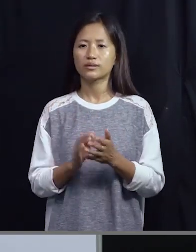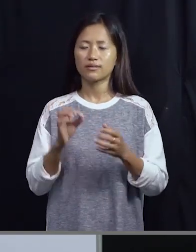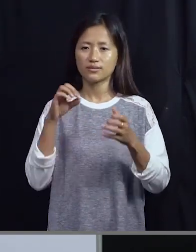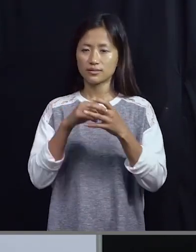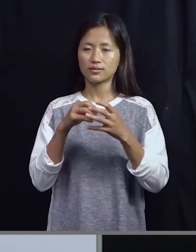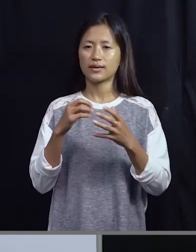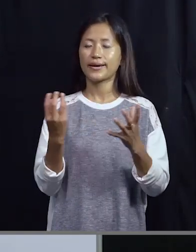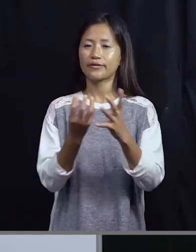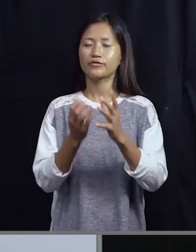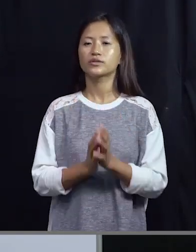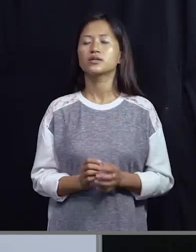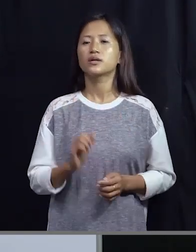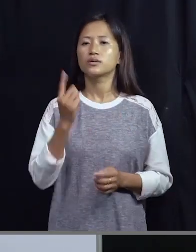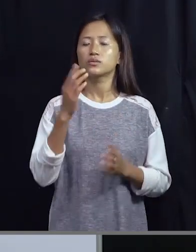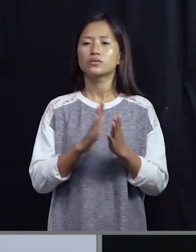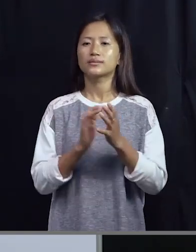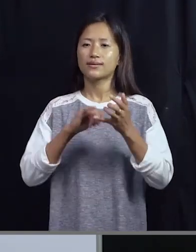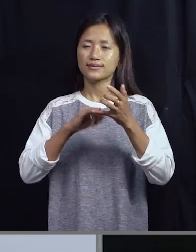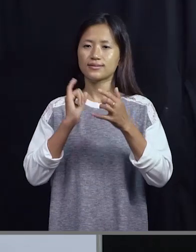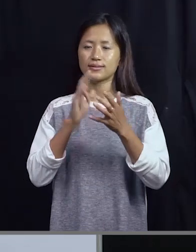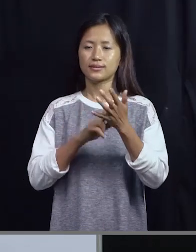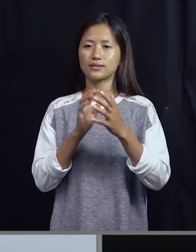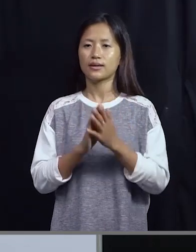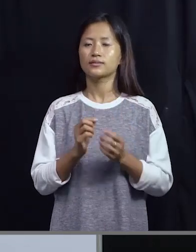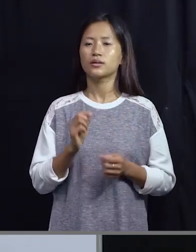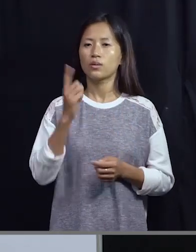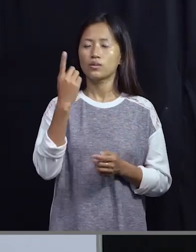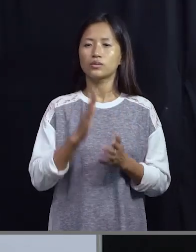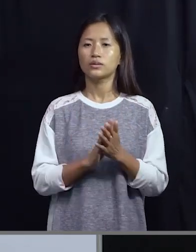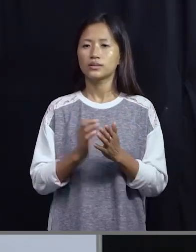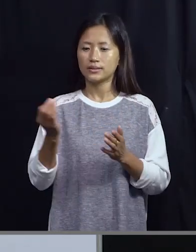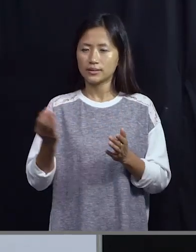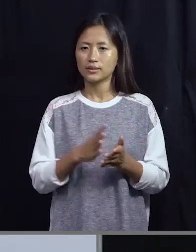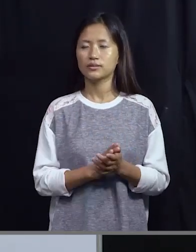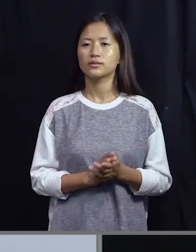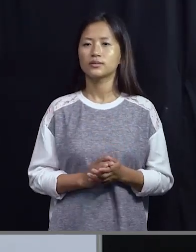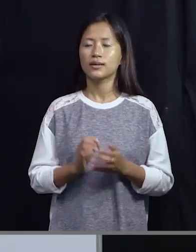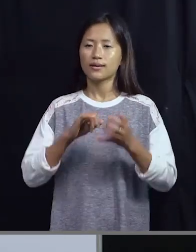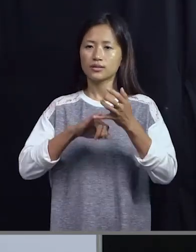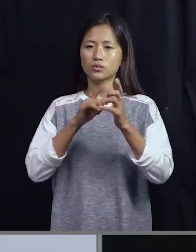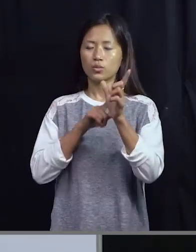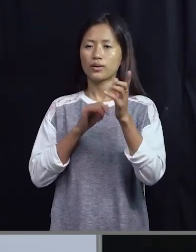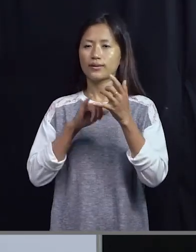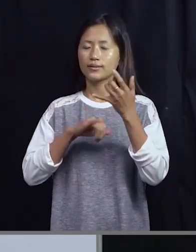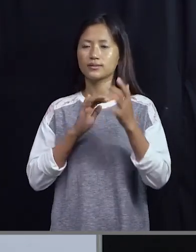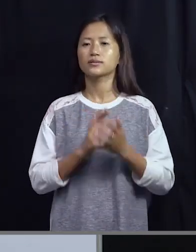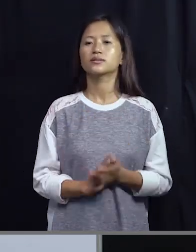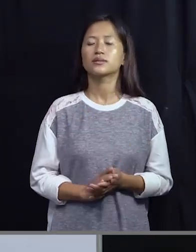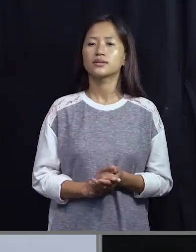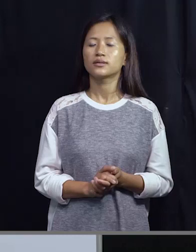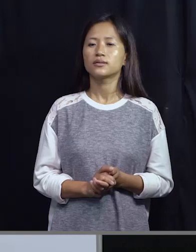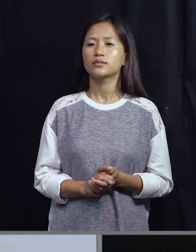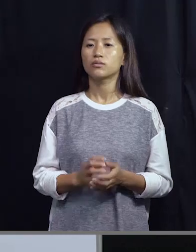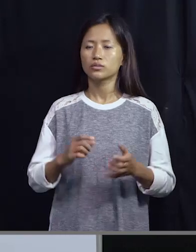one parental strand, and one newly synthesized strand, one parental strand, and one newly synthesized strand, which proves